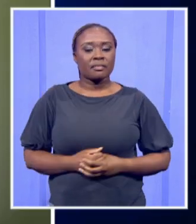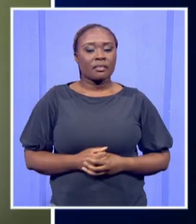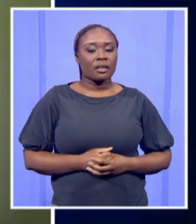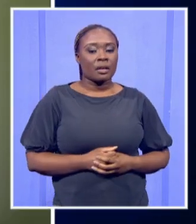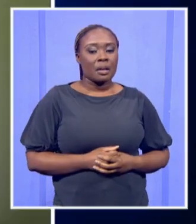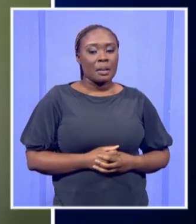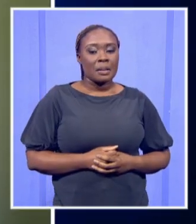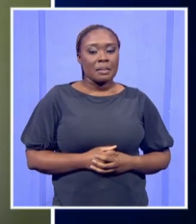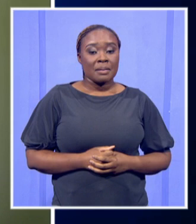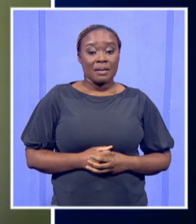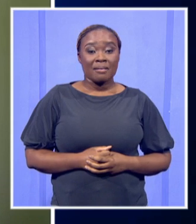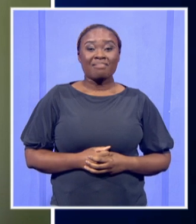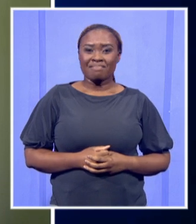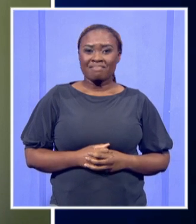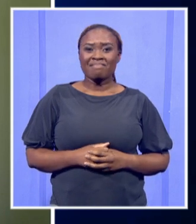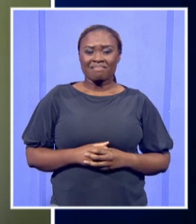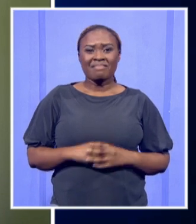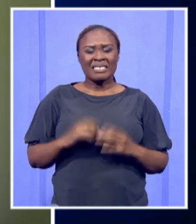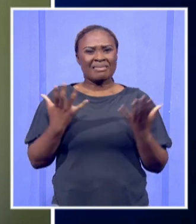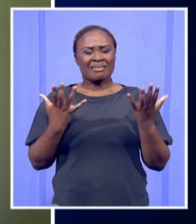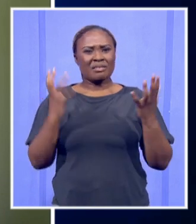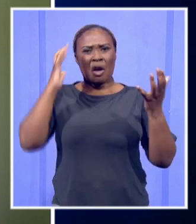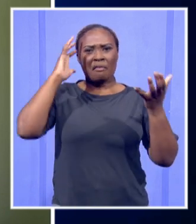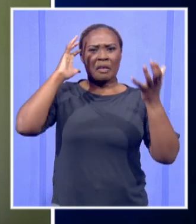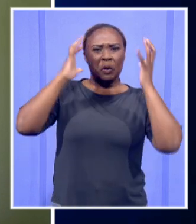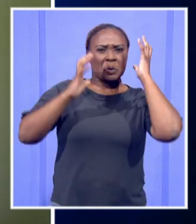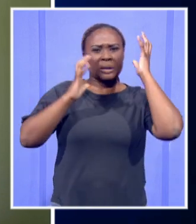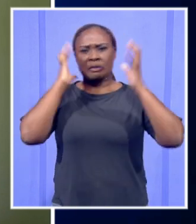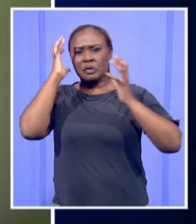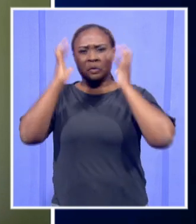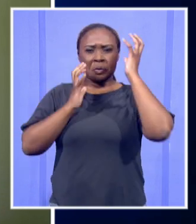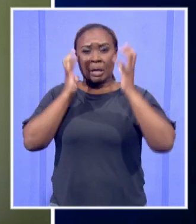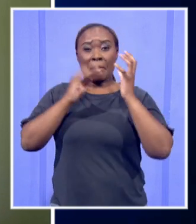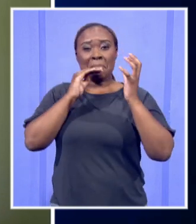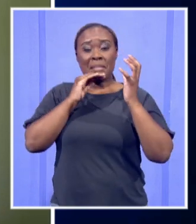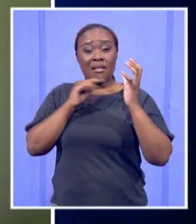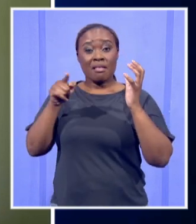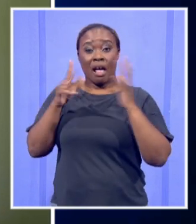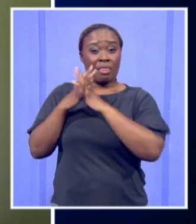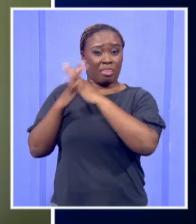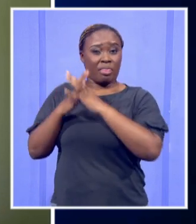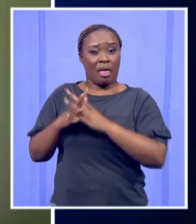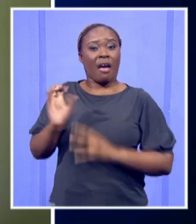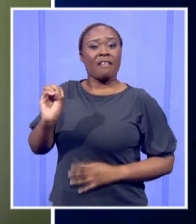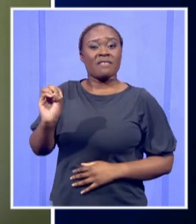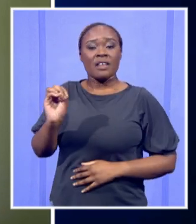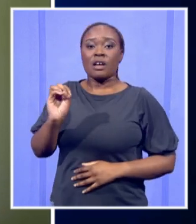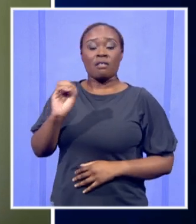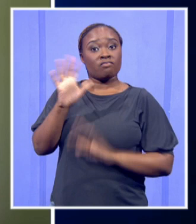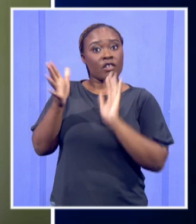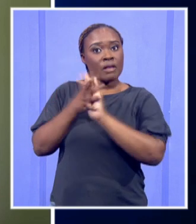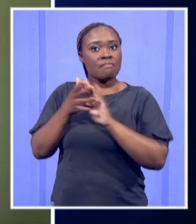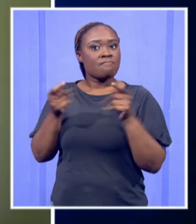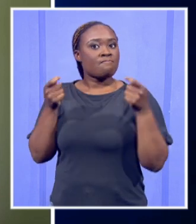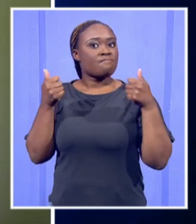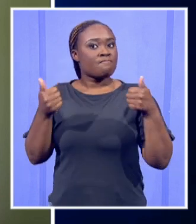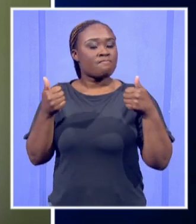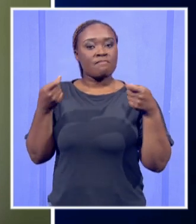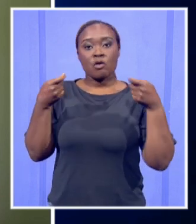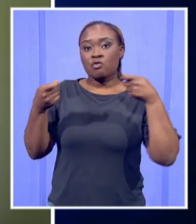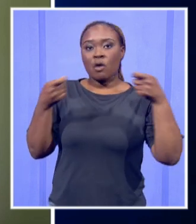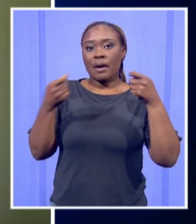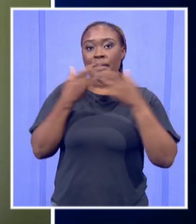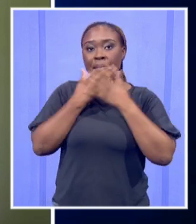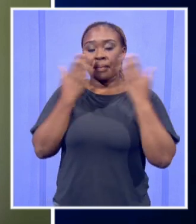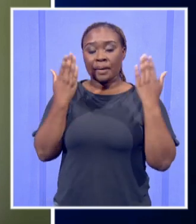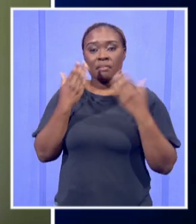really very unsettling, and it's a sign that things are not well under control. Bottom line is that they were doing